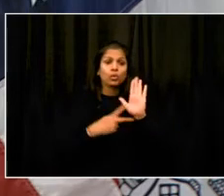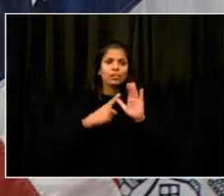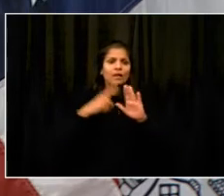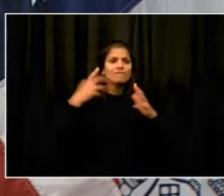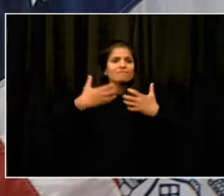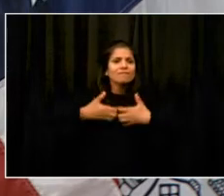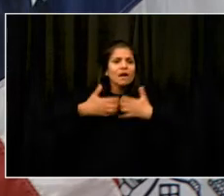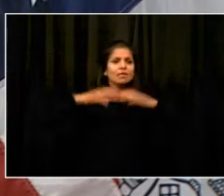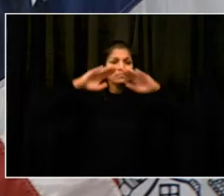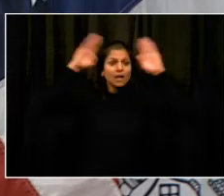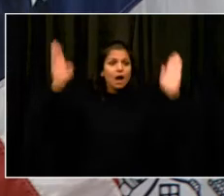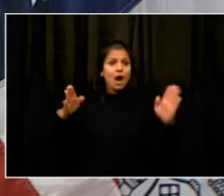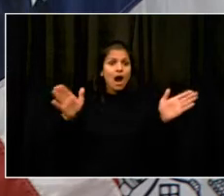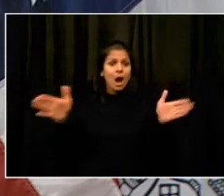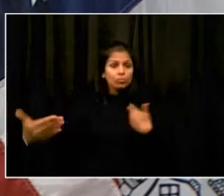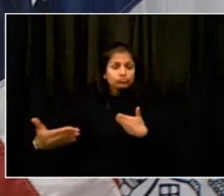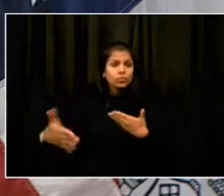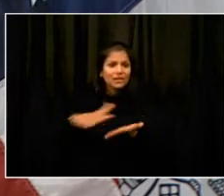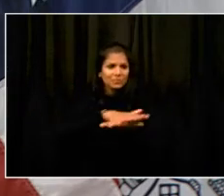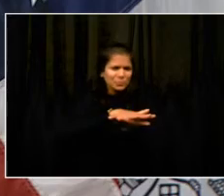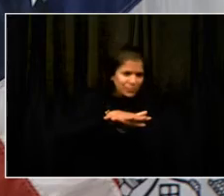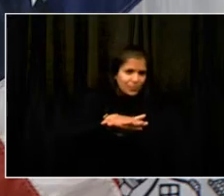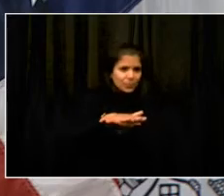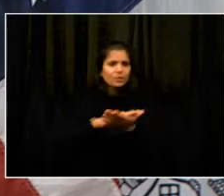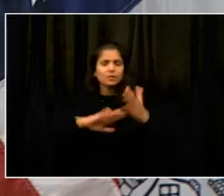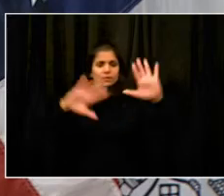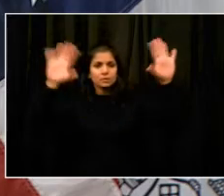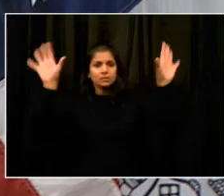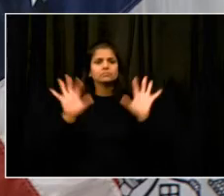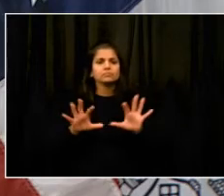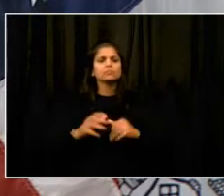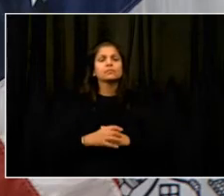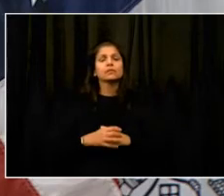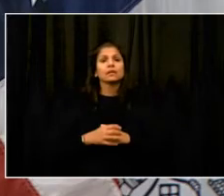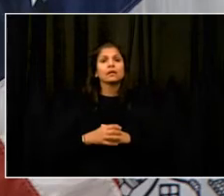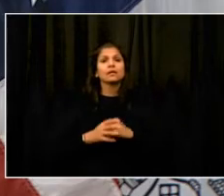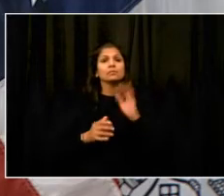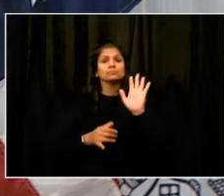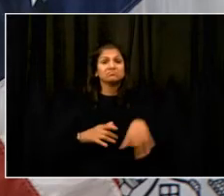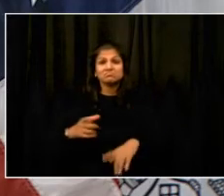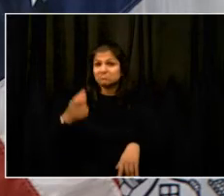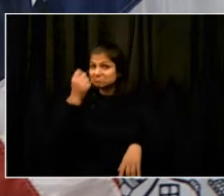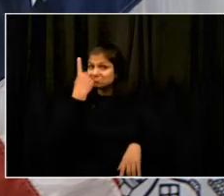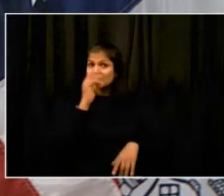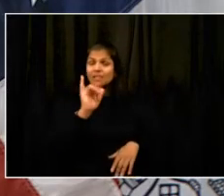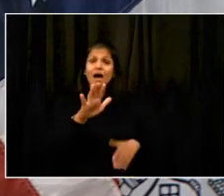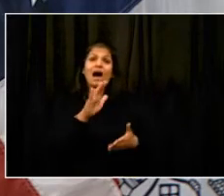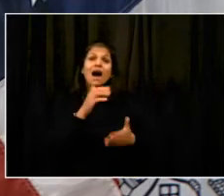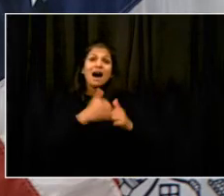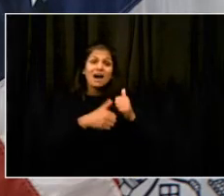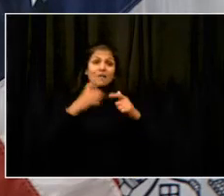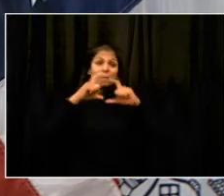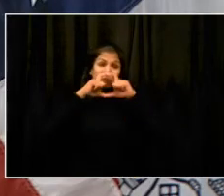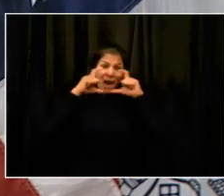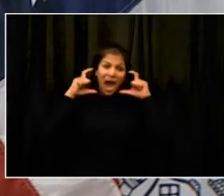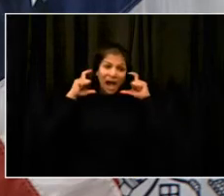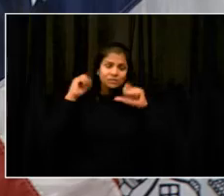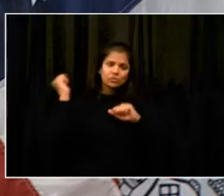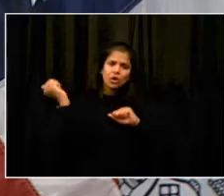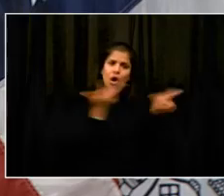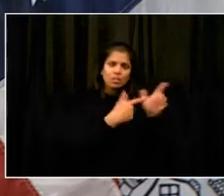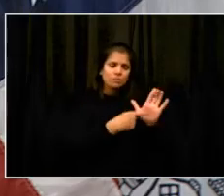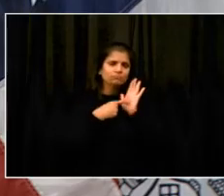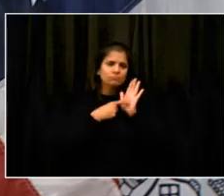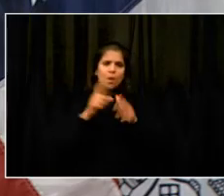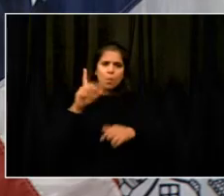gold standard. Imagine a world in which literally everyone's wearing their mask all the time, kid and adult alike. That's our schools. Cleaning every day, that's